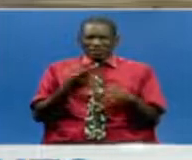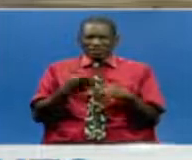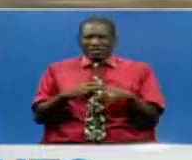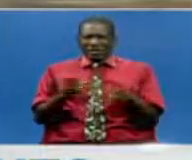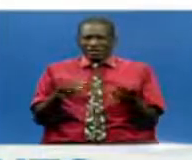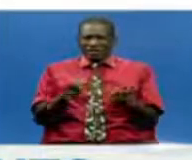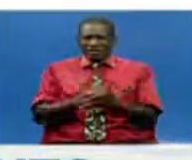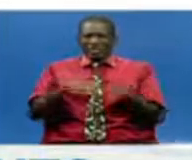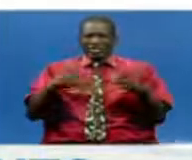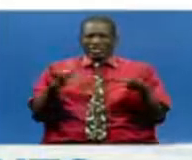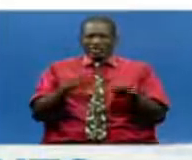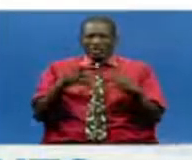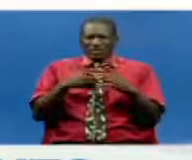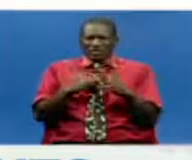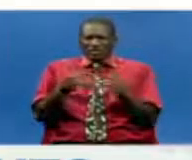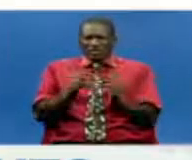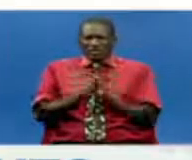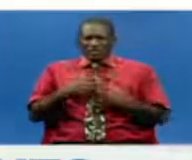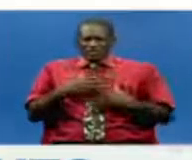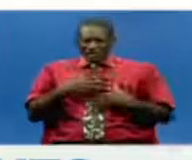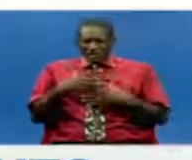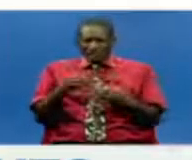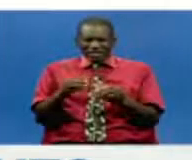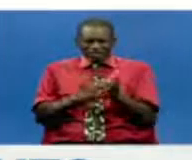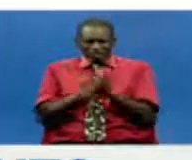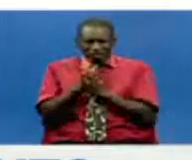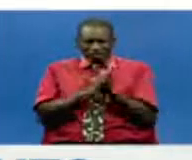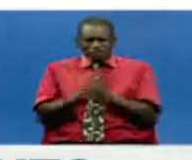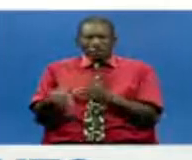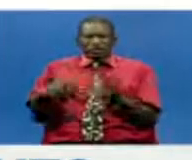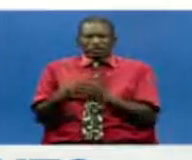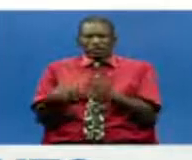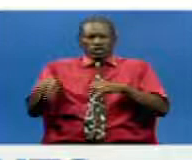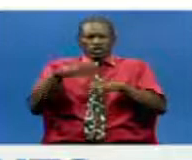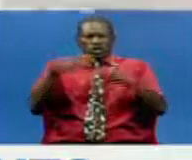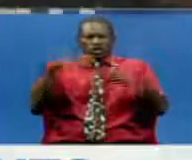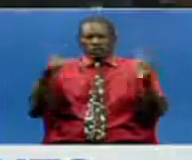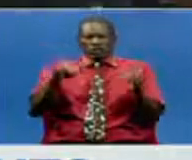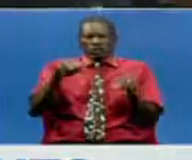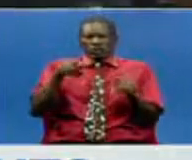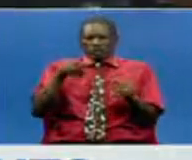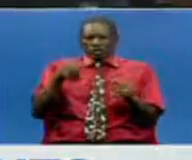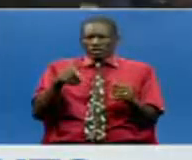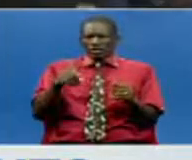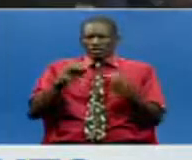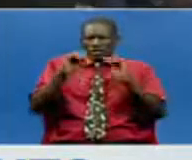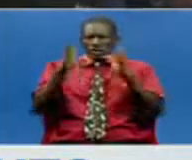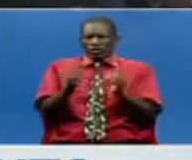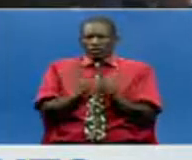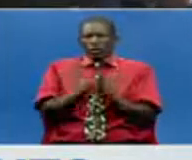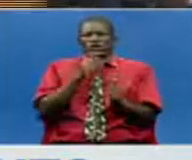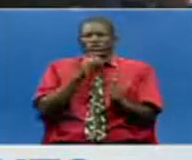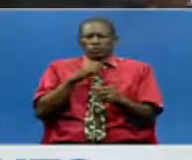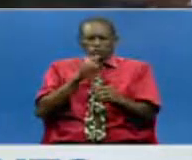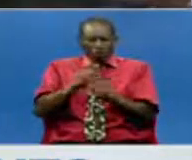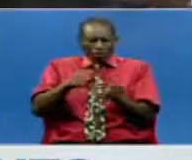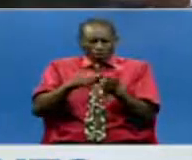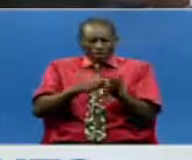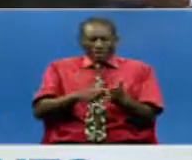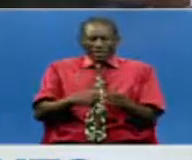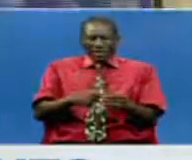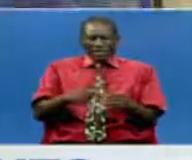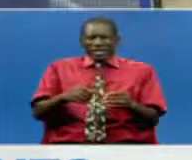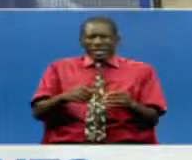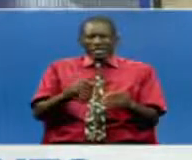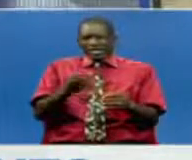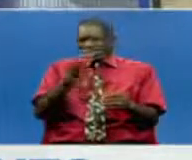that's how it's begun. Driven by passion and desire to reach the national level, Musumba and his boys put in the hard yards in the dining hall of St.